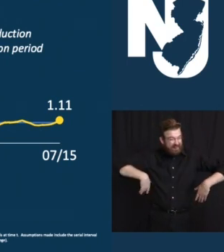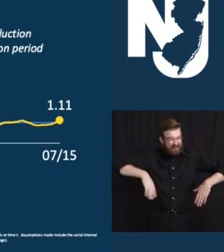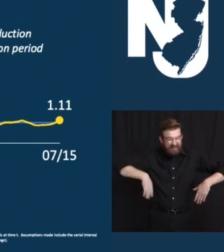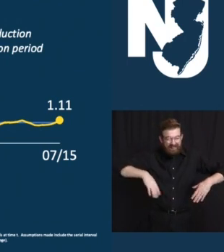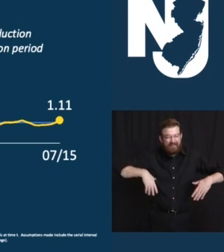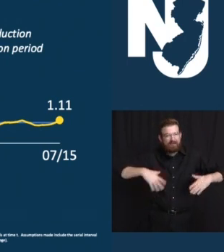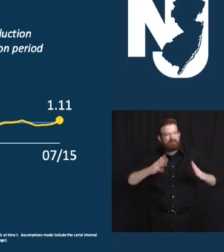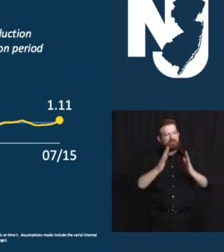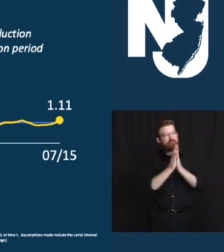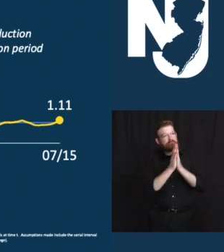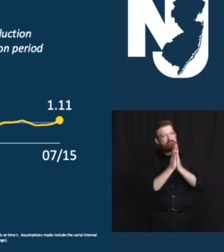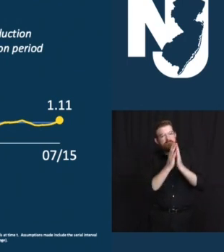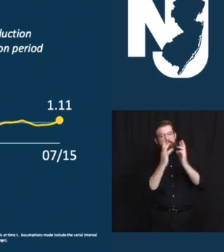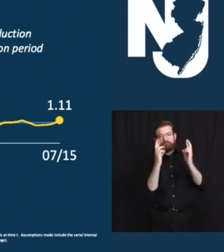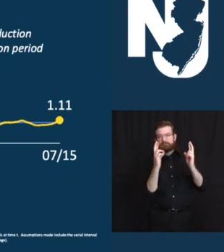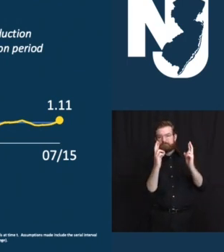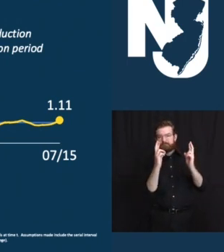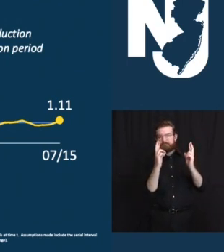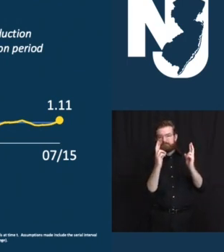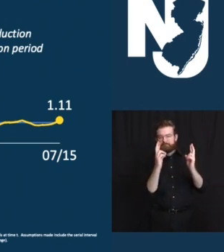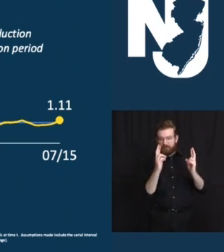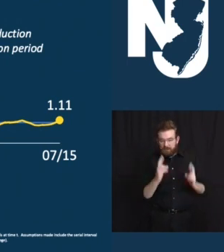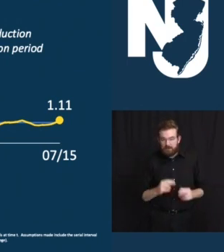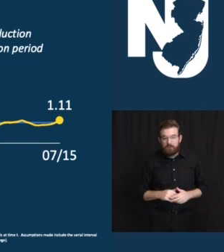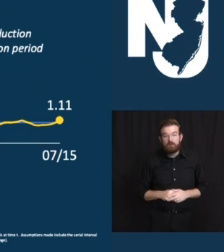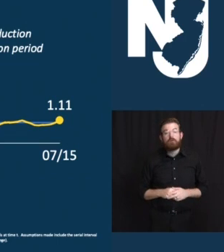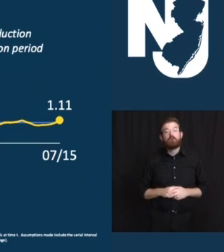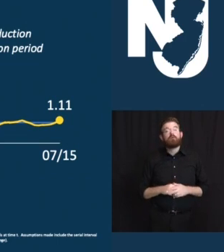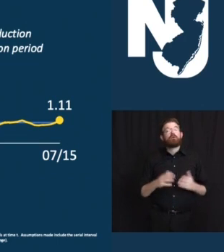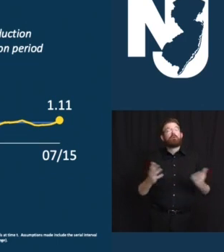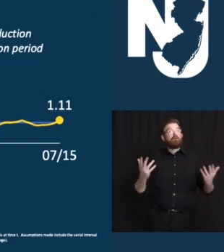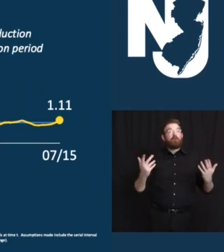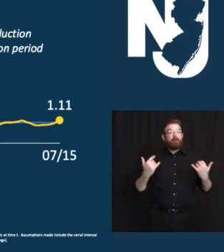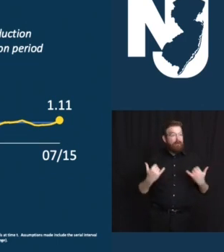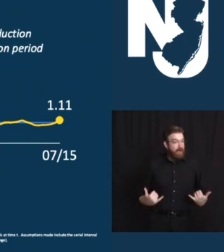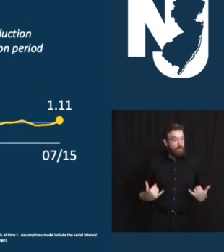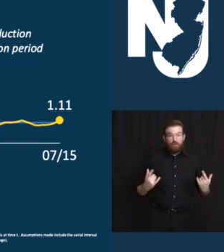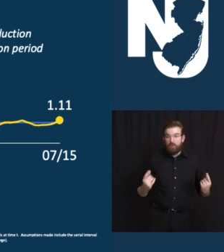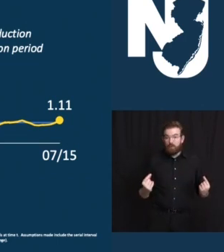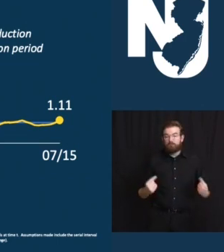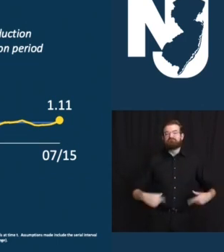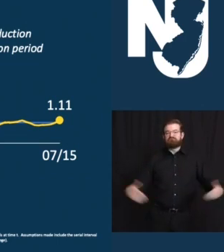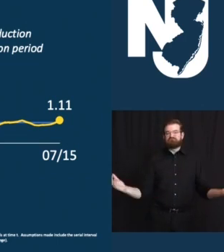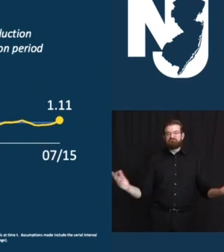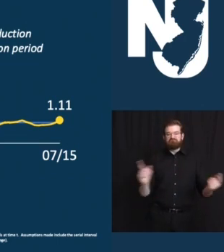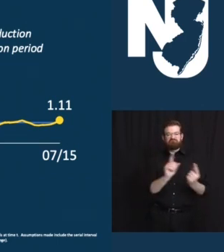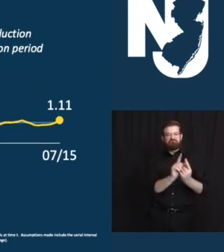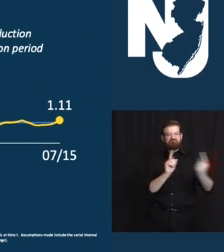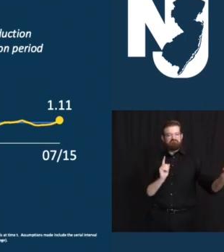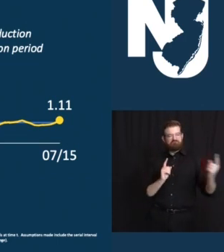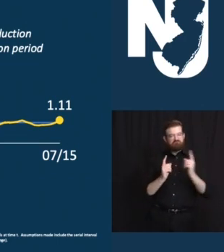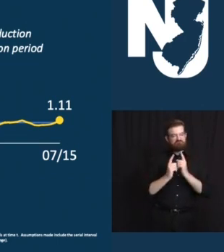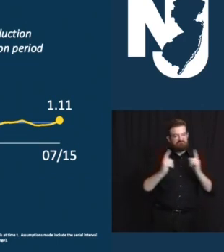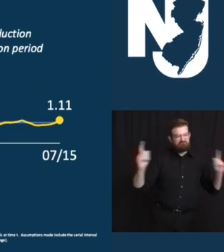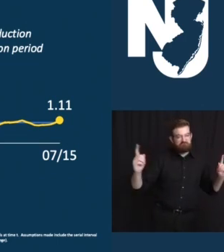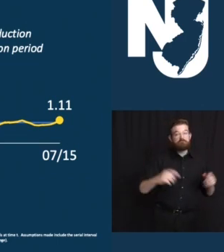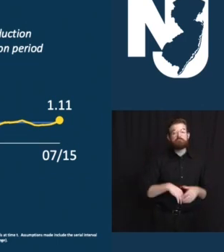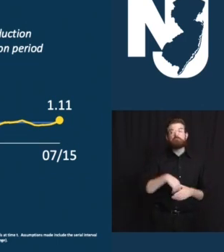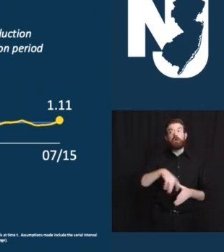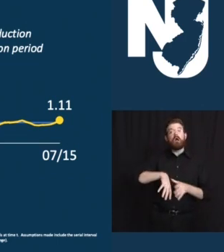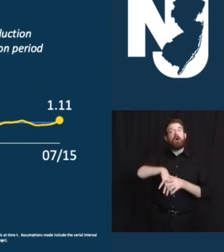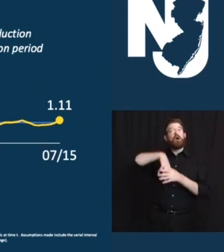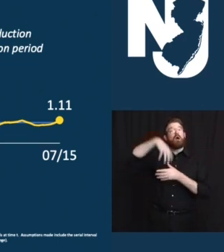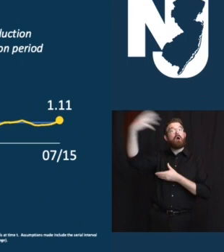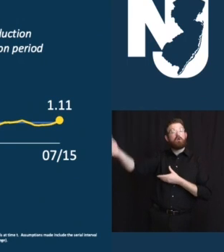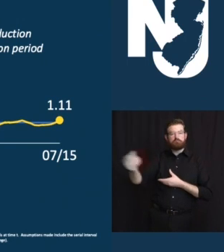soon. All we've got is social distancing, wearing a face covering whenever you are out in public, and certainly whenever